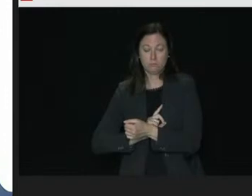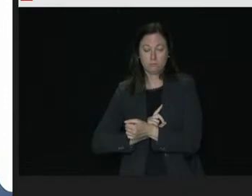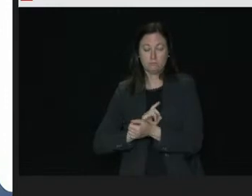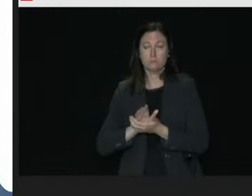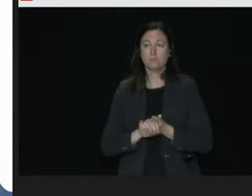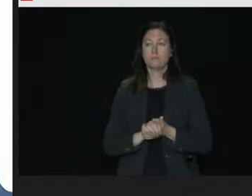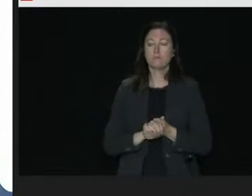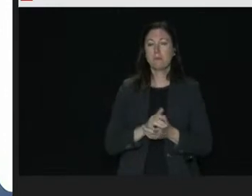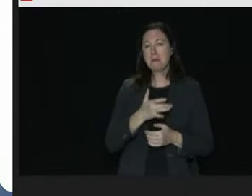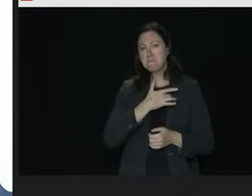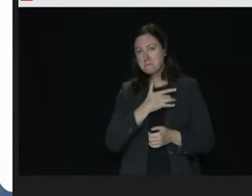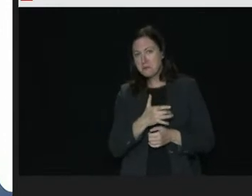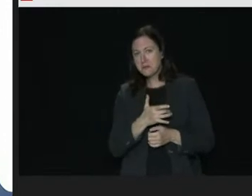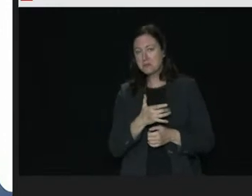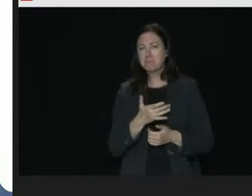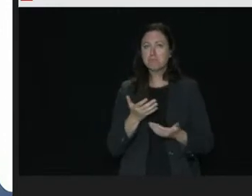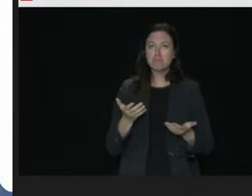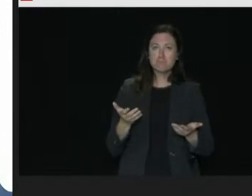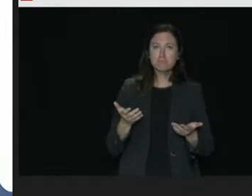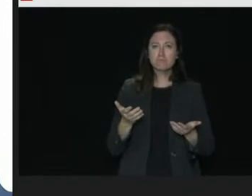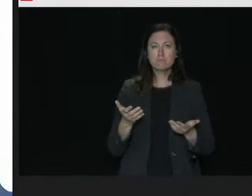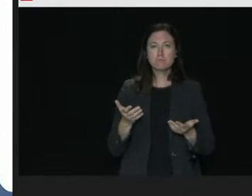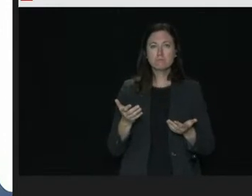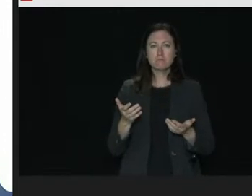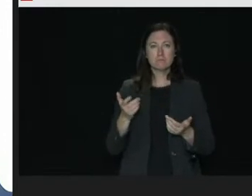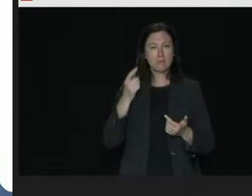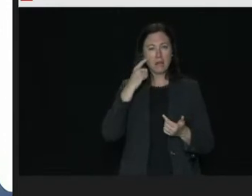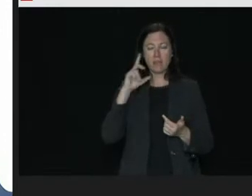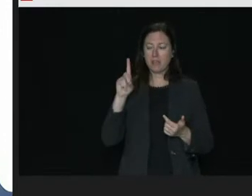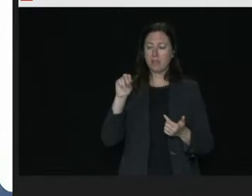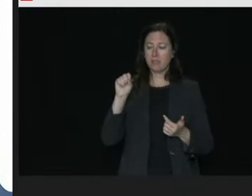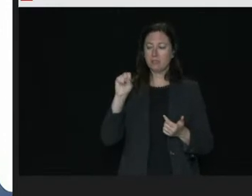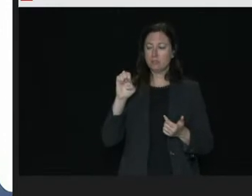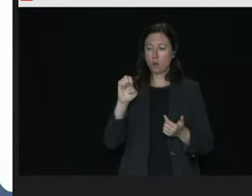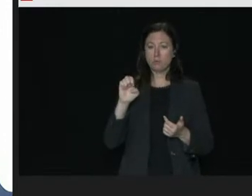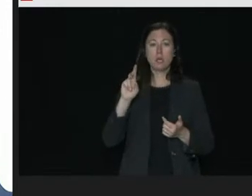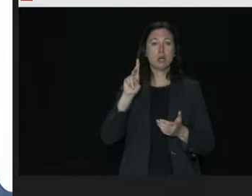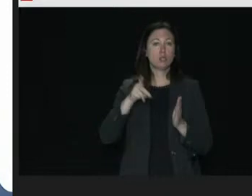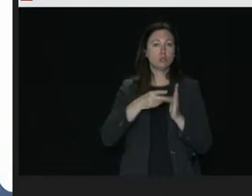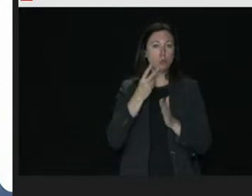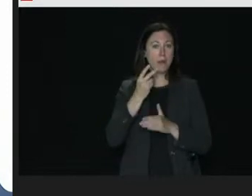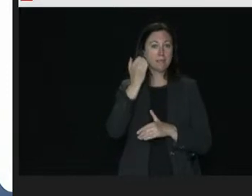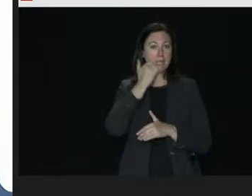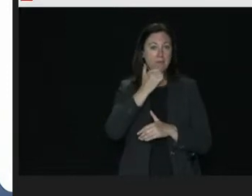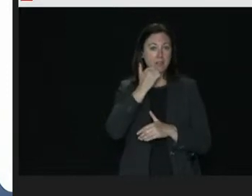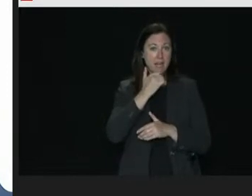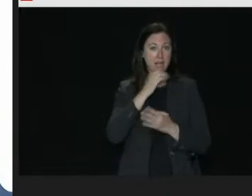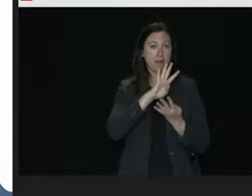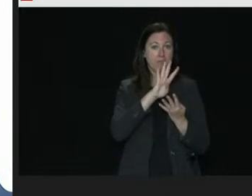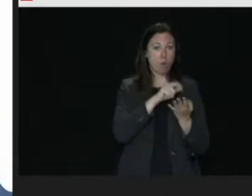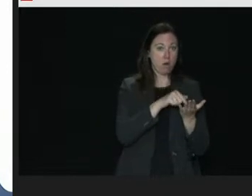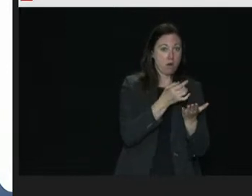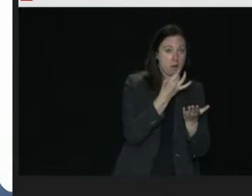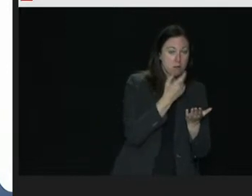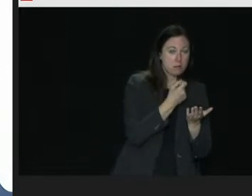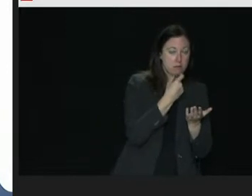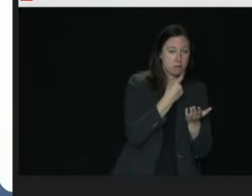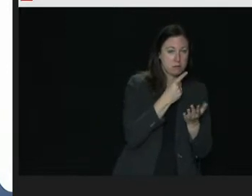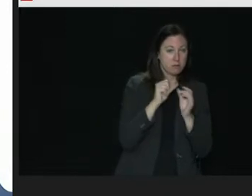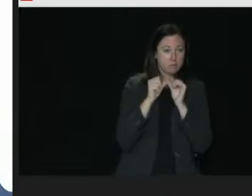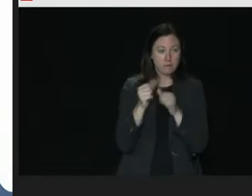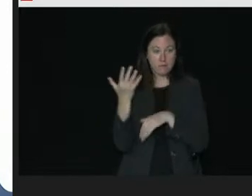and usually I think it's a dose of 4 pills twice a day for 5 days.